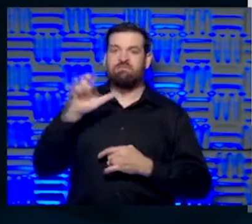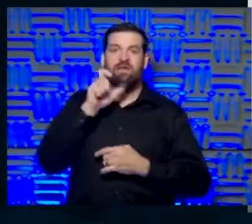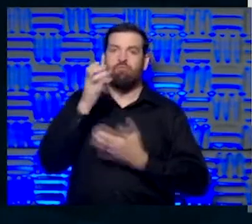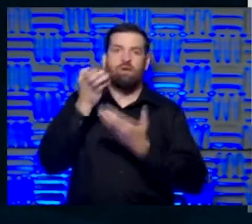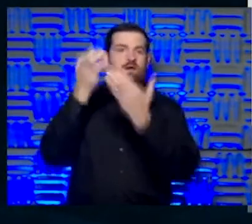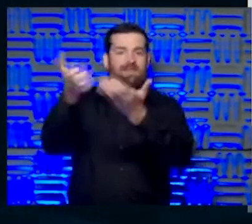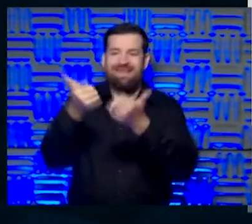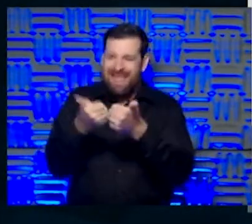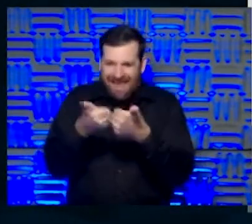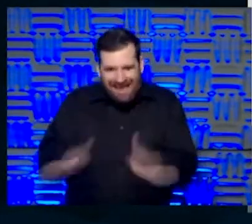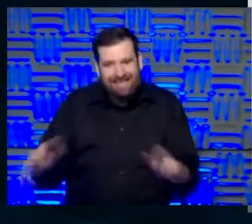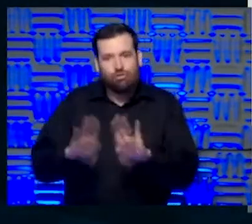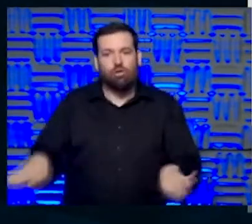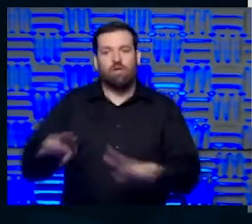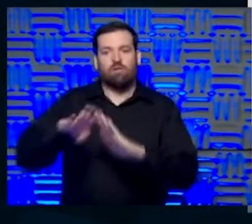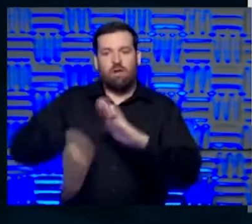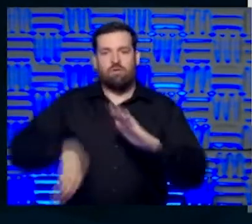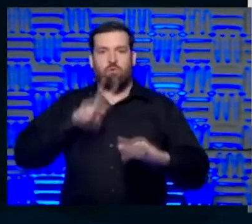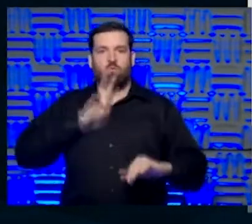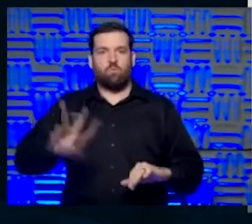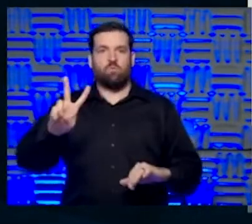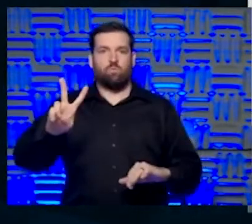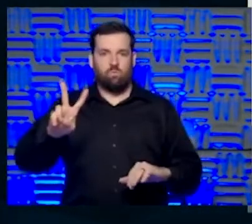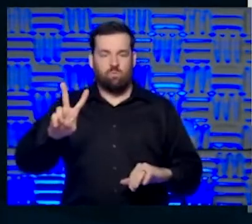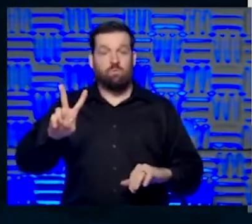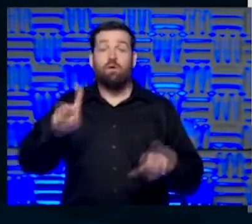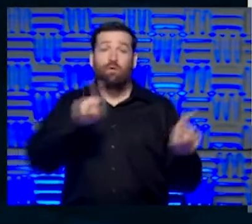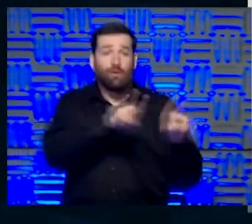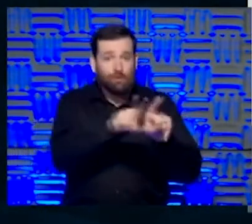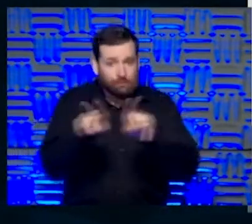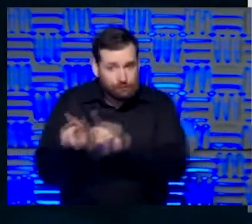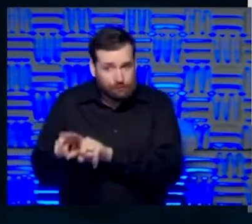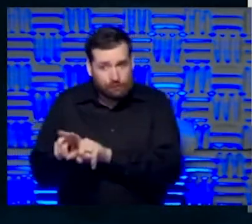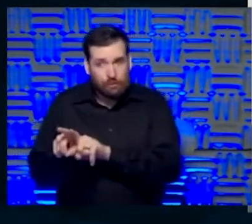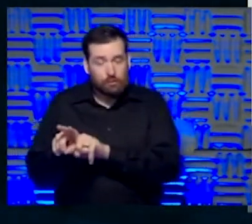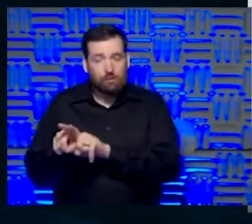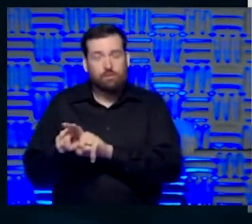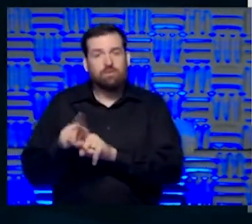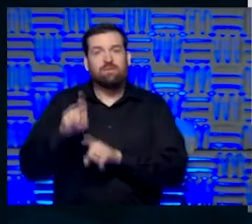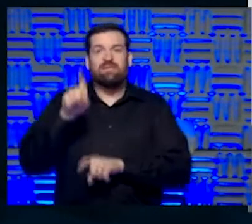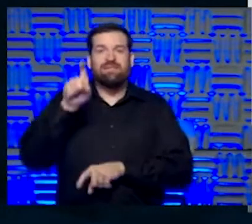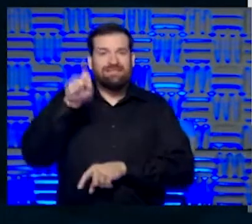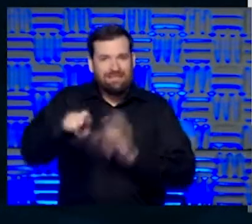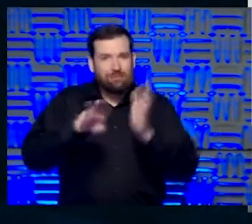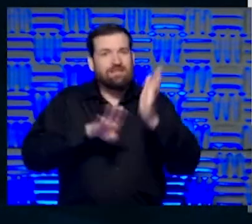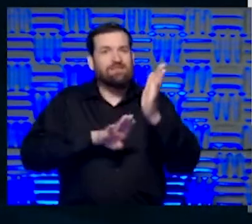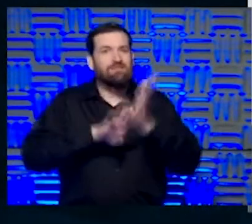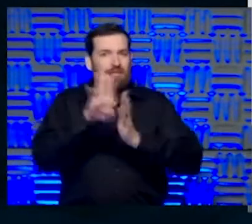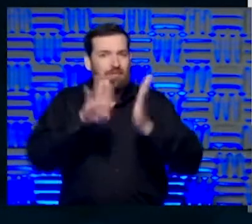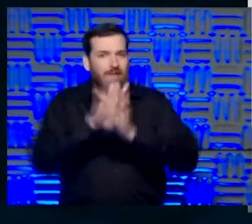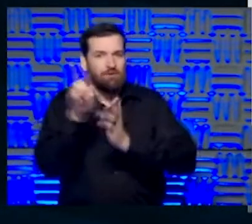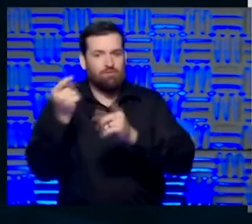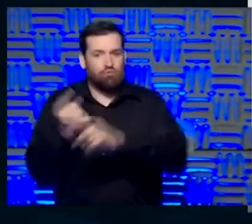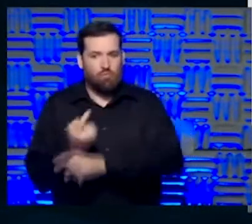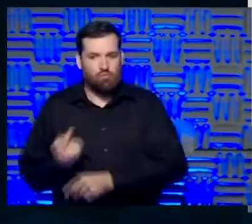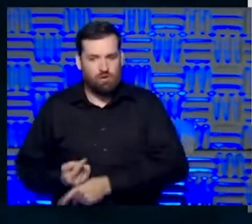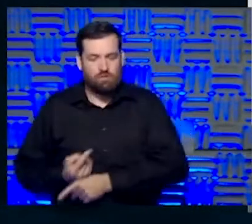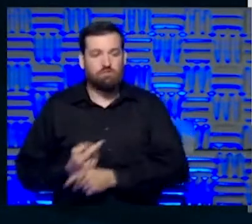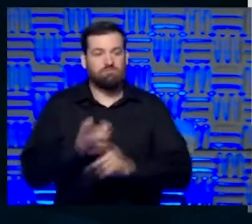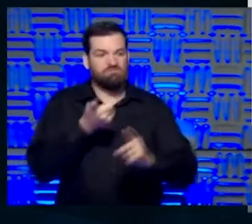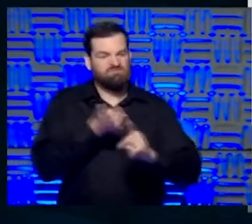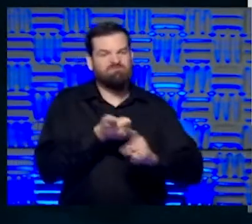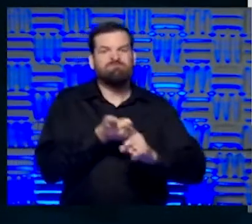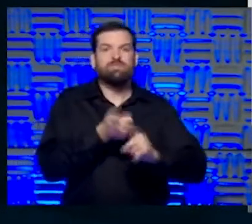child under the age of 2. I would also extend that to say that it needs to be developmentally appropriate. So children who have